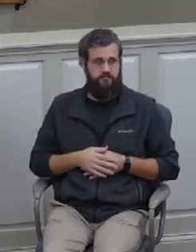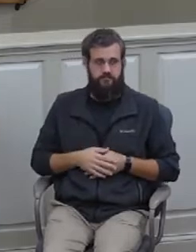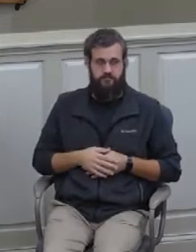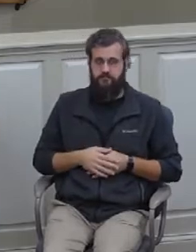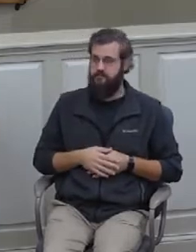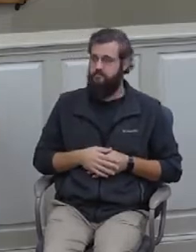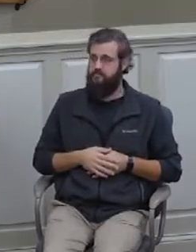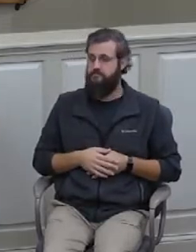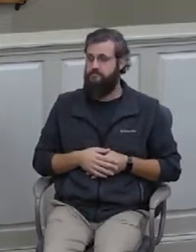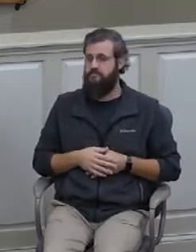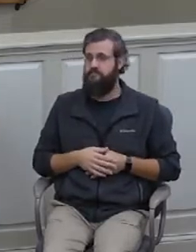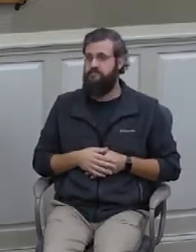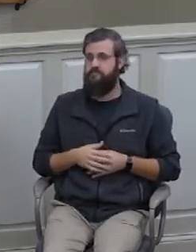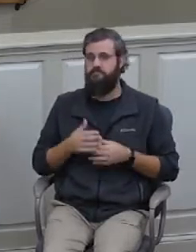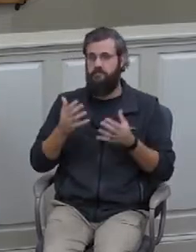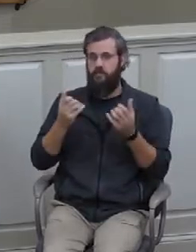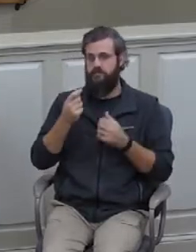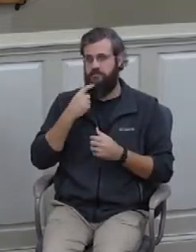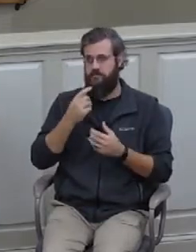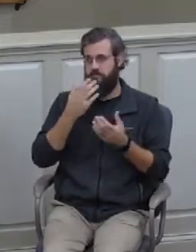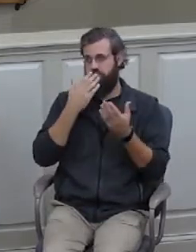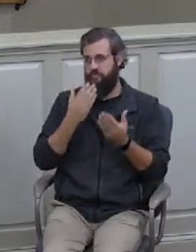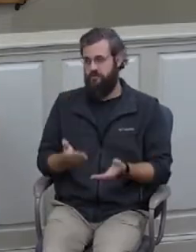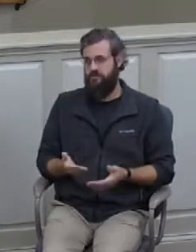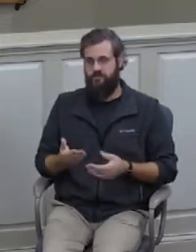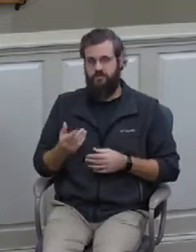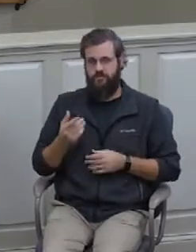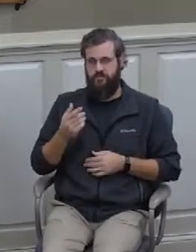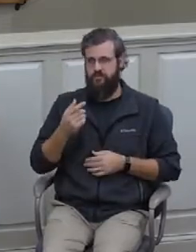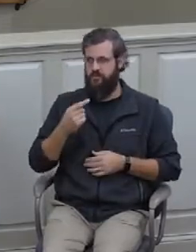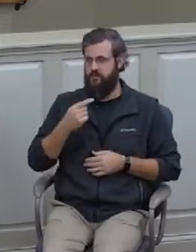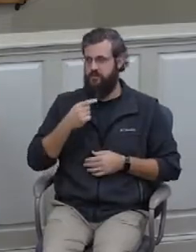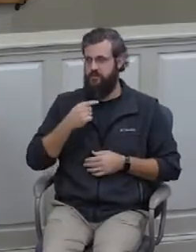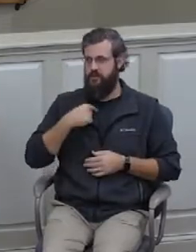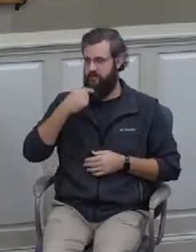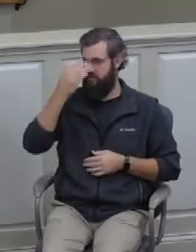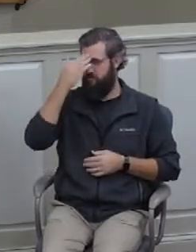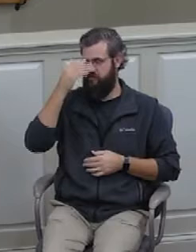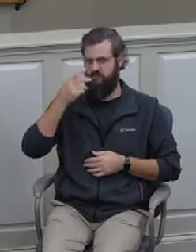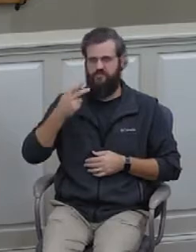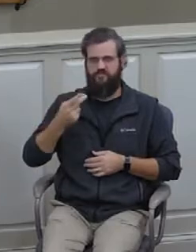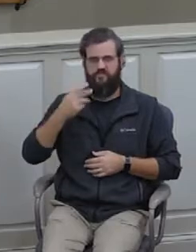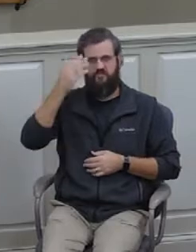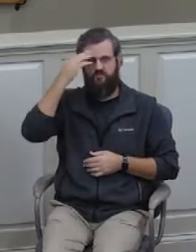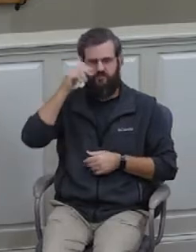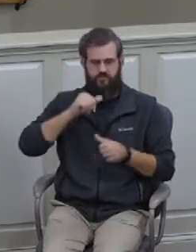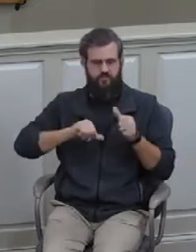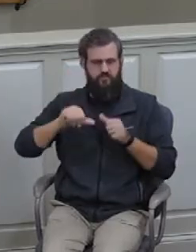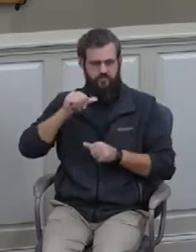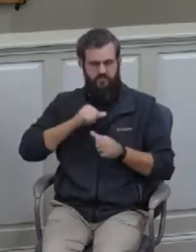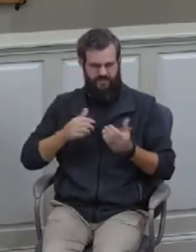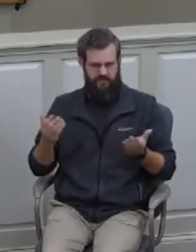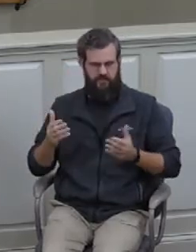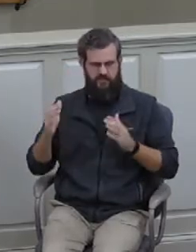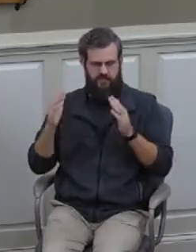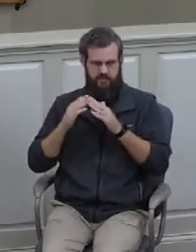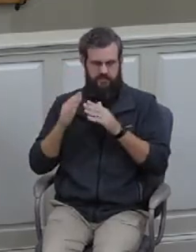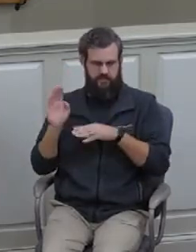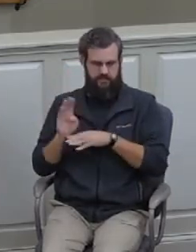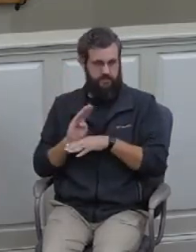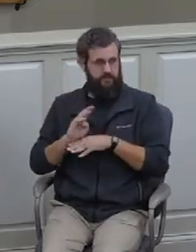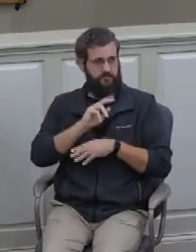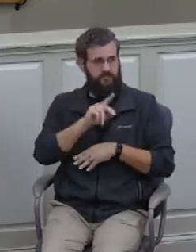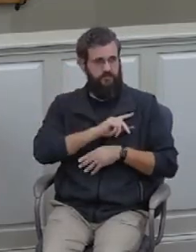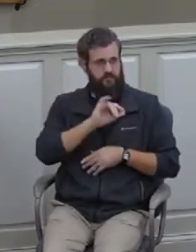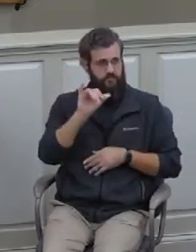just want to say thanks. Donna and I have known each other in and out of city business, and I won't